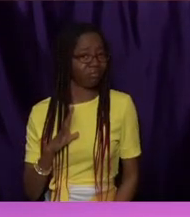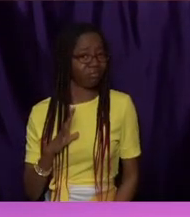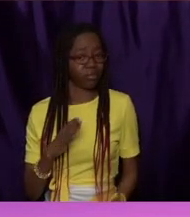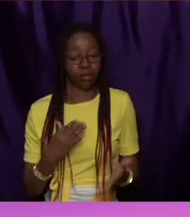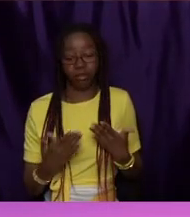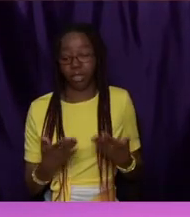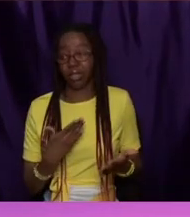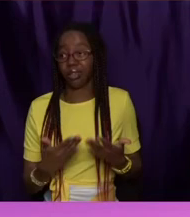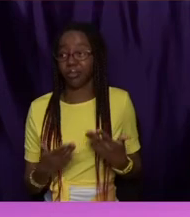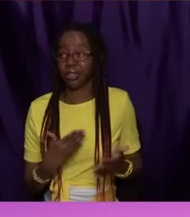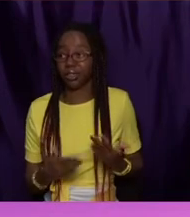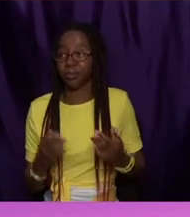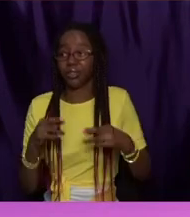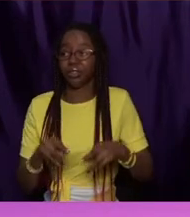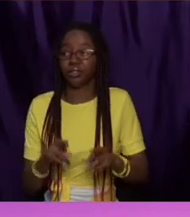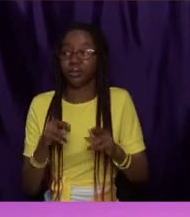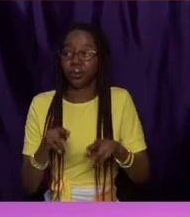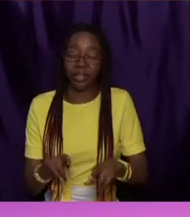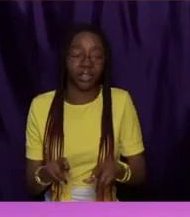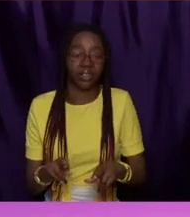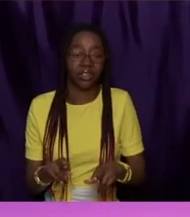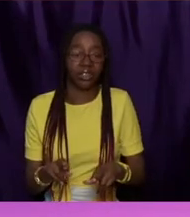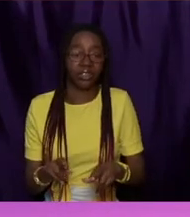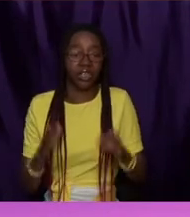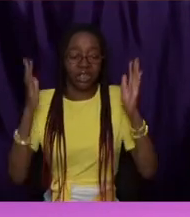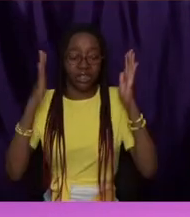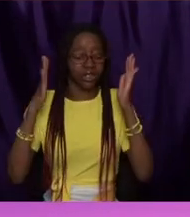Maybe we're the Jordan that's in the way